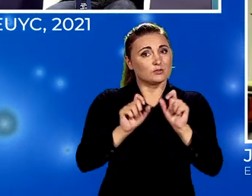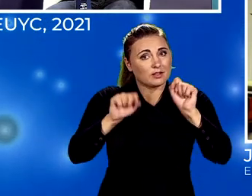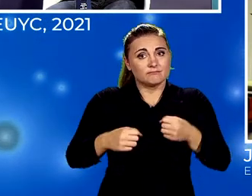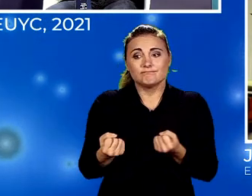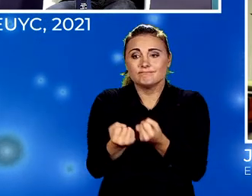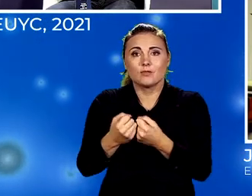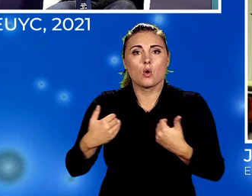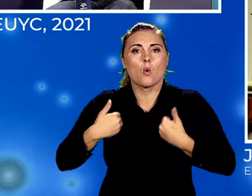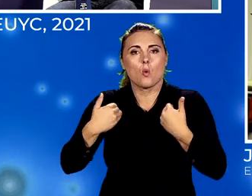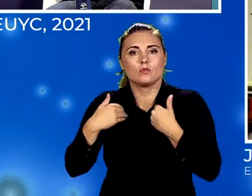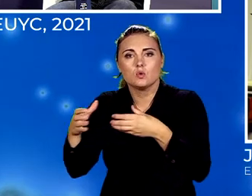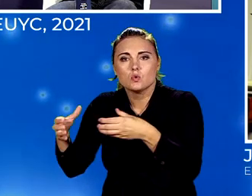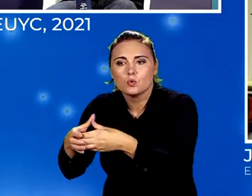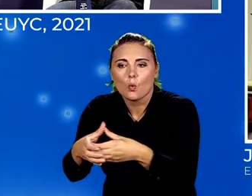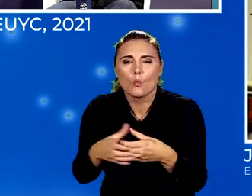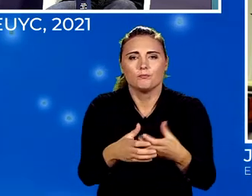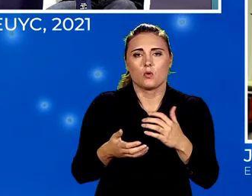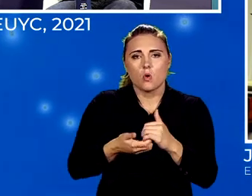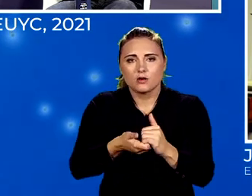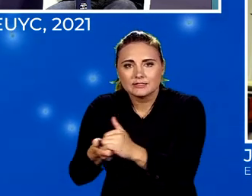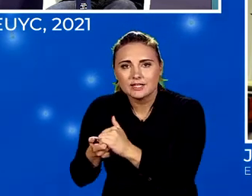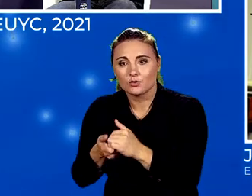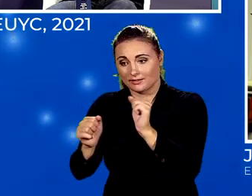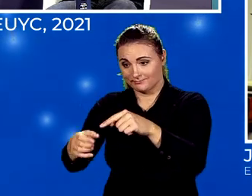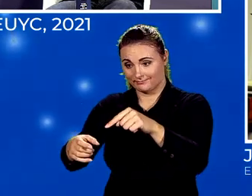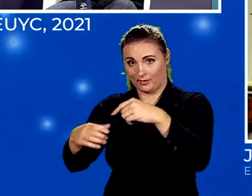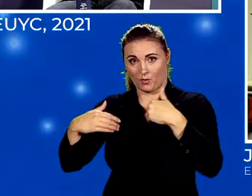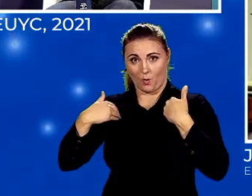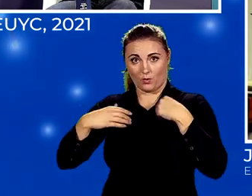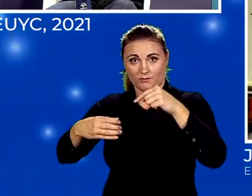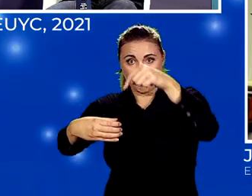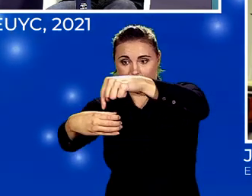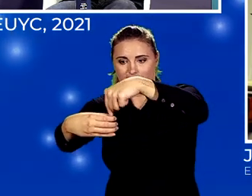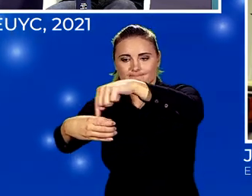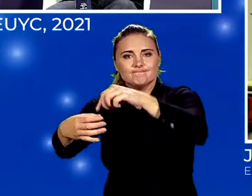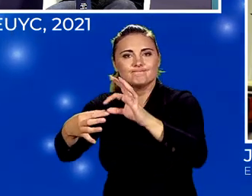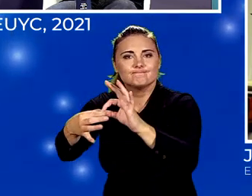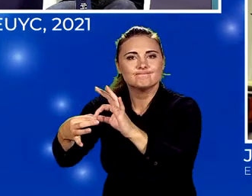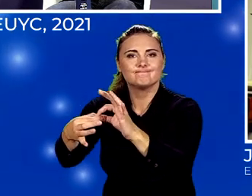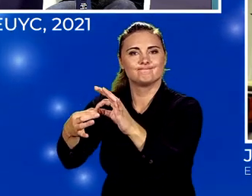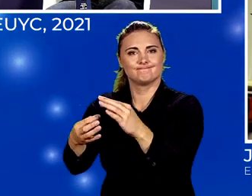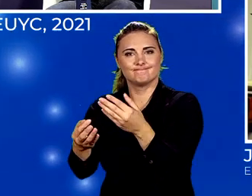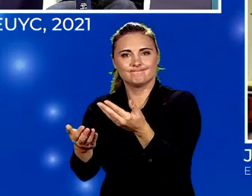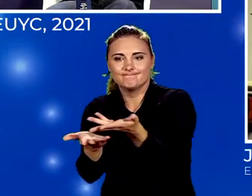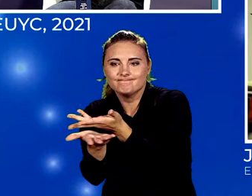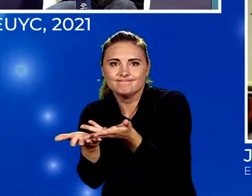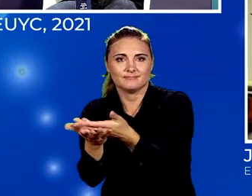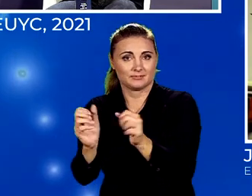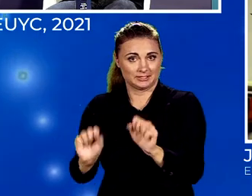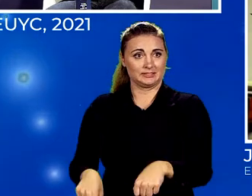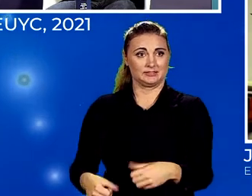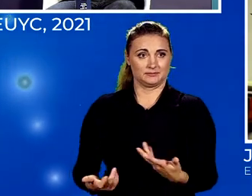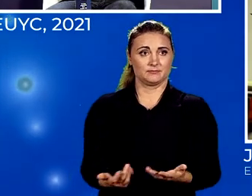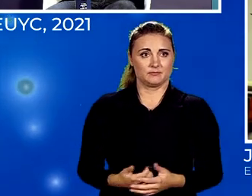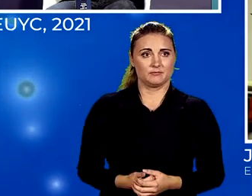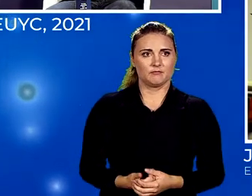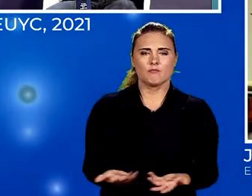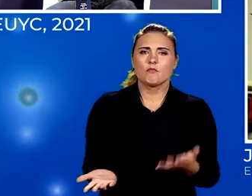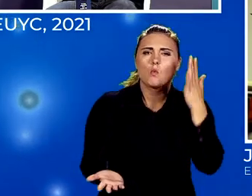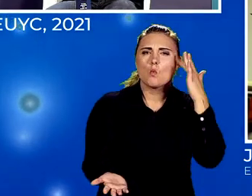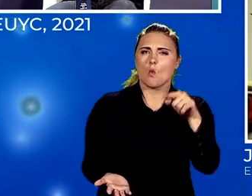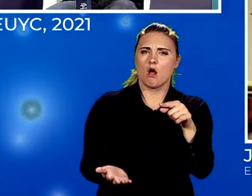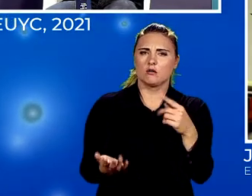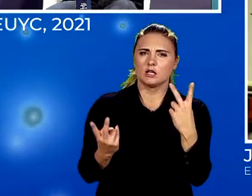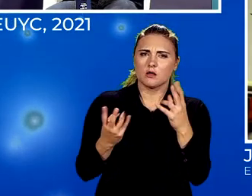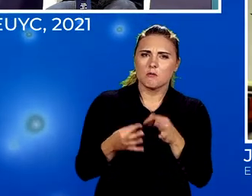other, and basically to foster their active European citizenship, like you said. Why is this important? Because as my